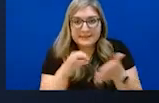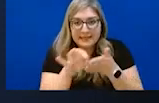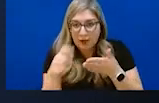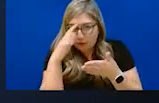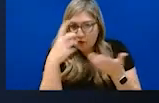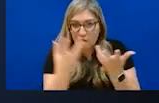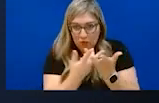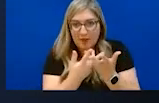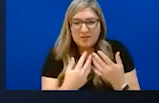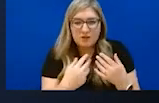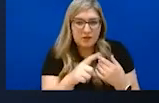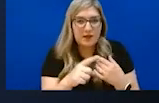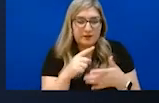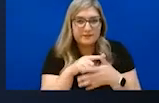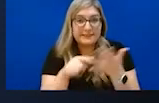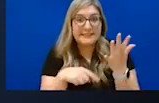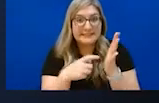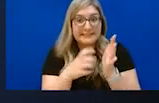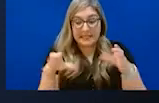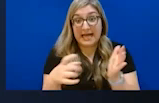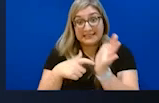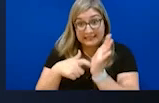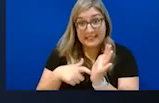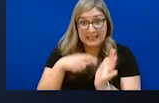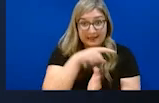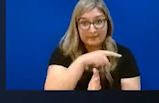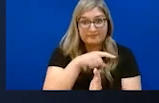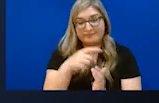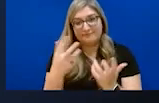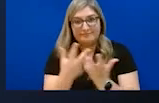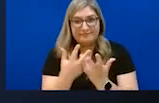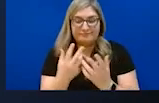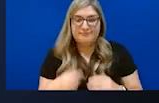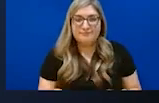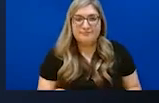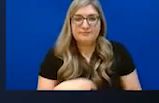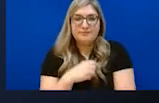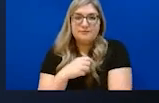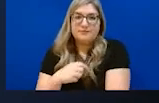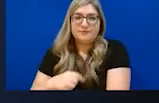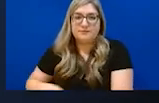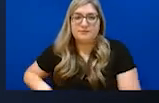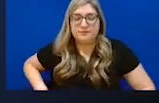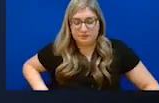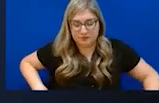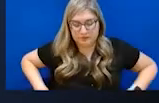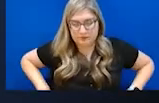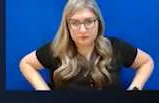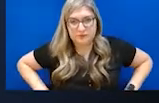question before, it's gonna show us counting for that category.